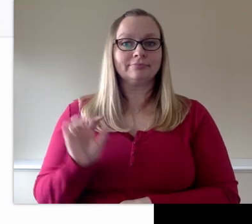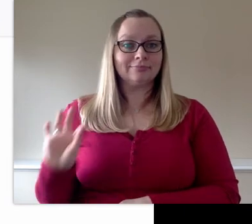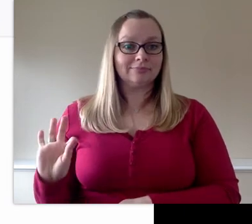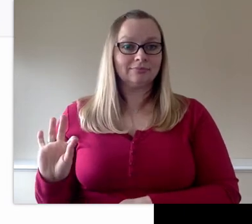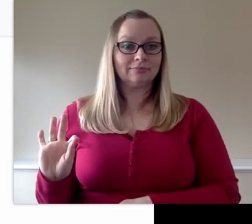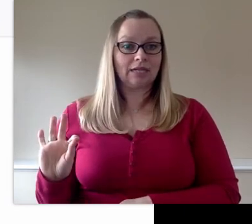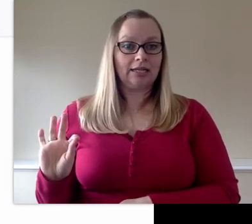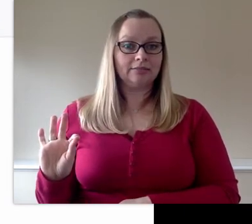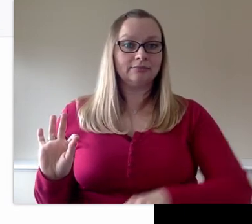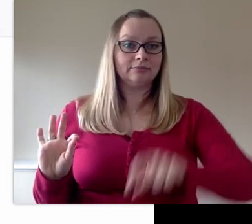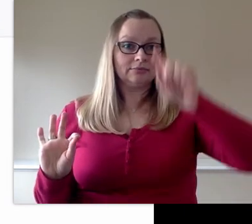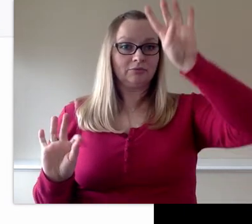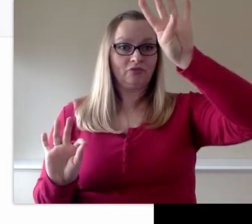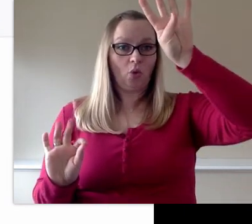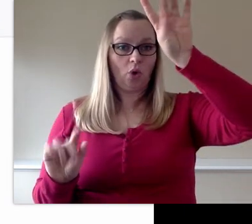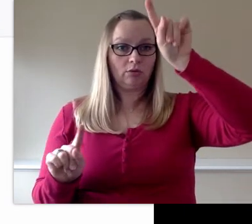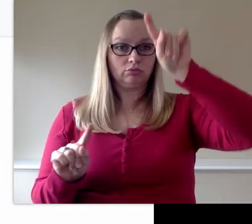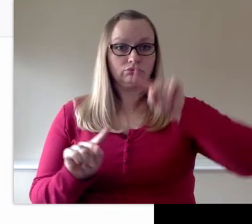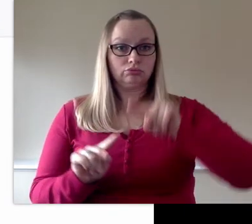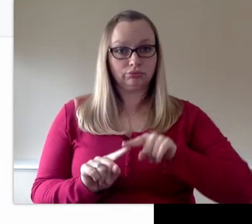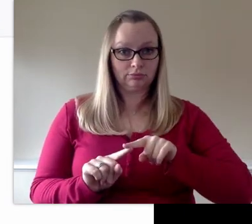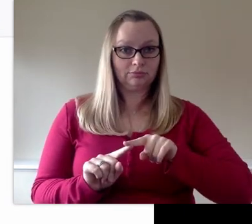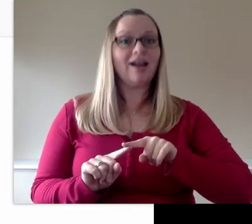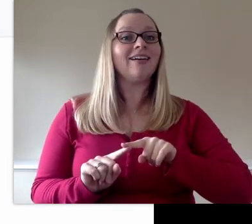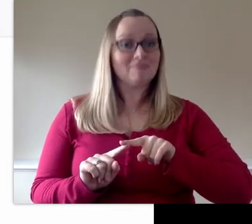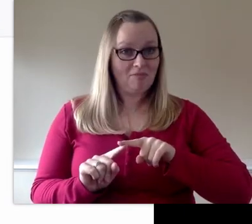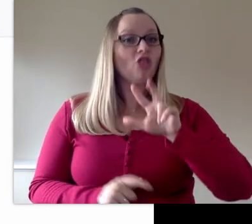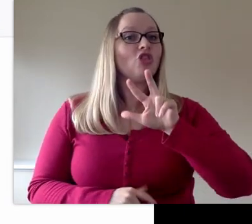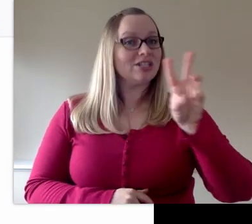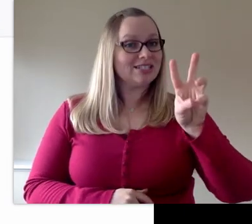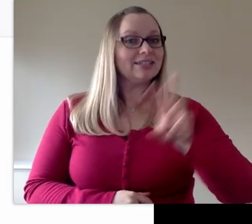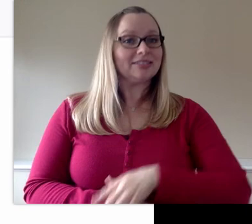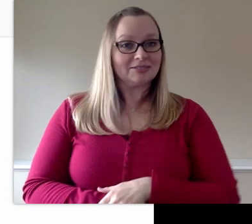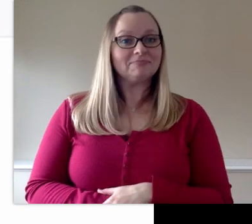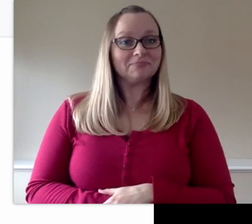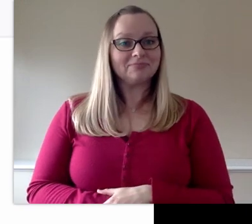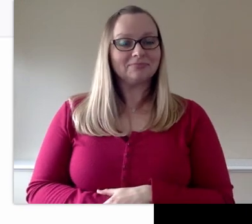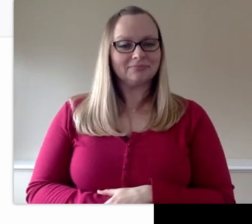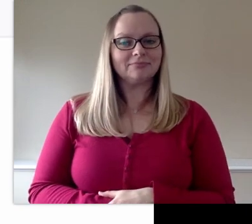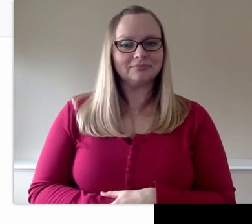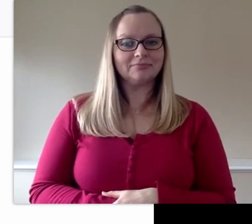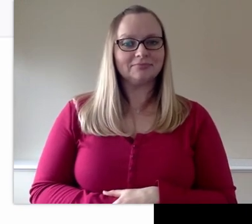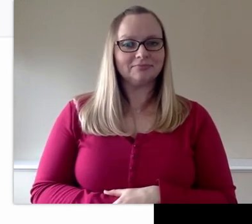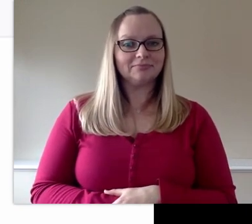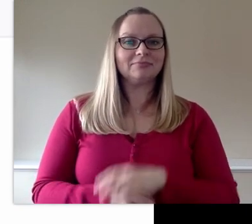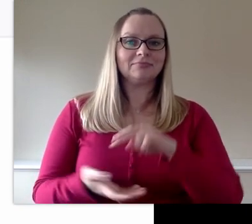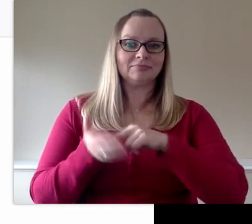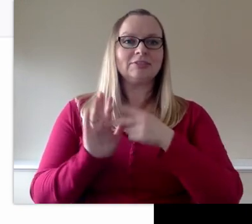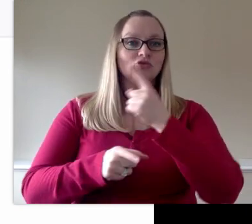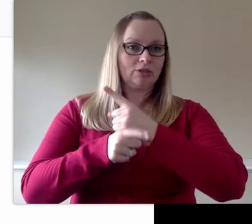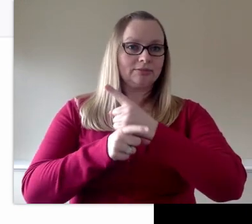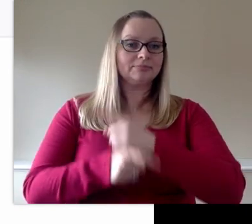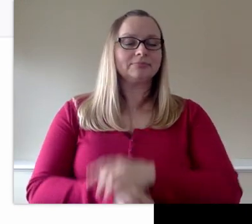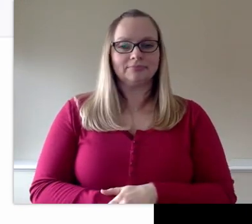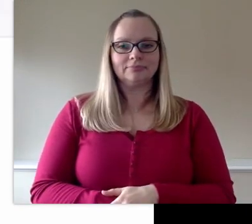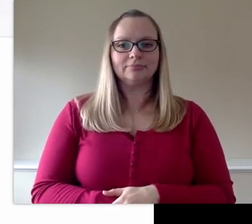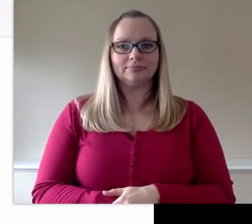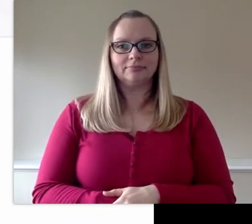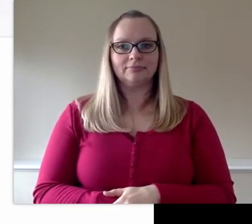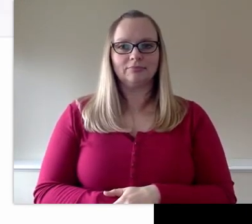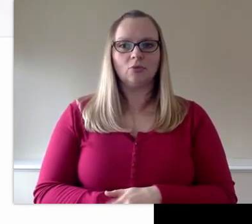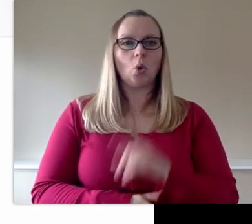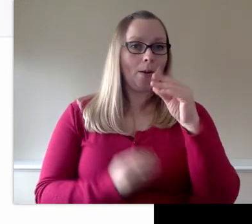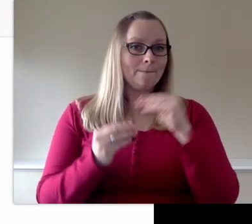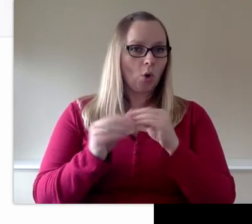9 times 4 equals 36. Then we know we're correct. One